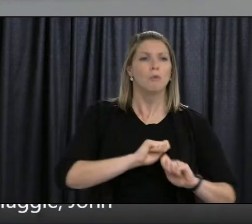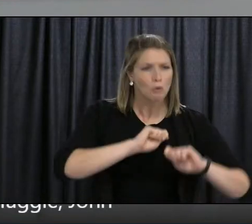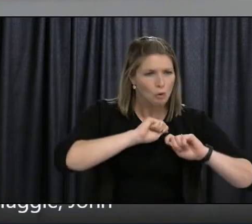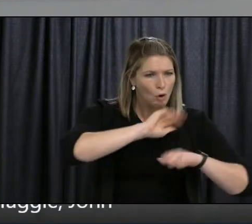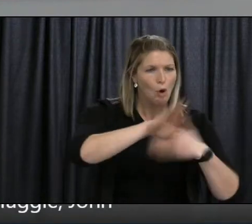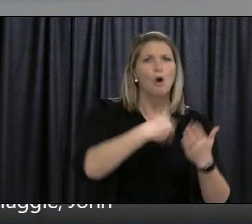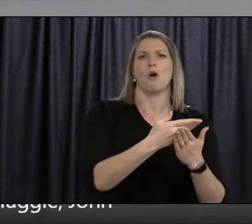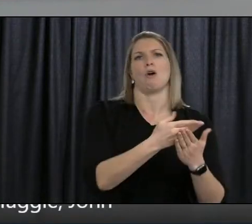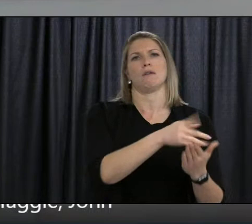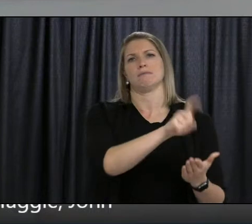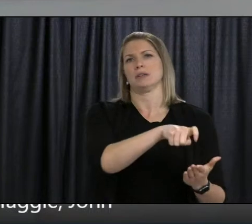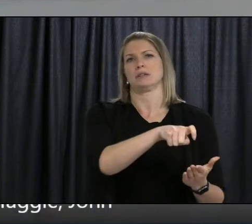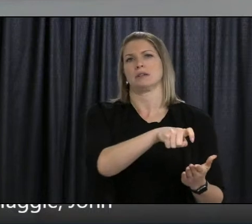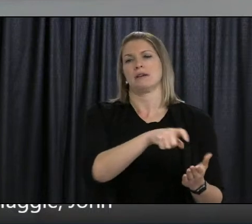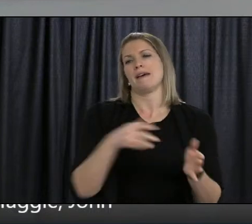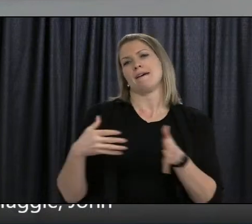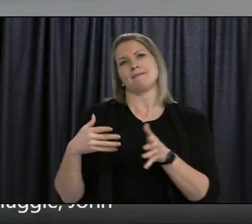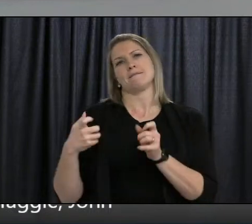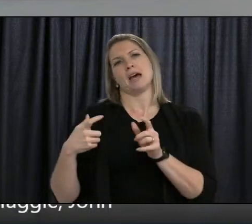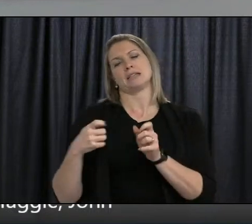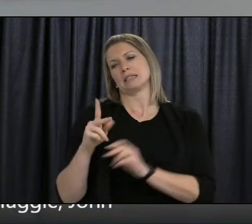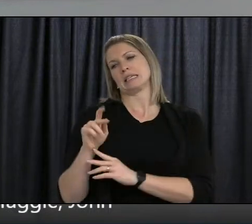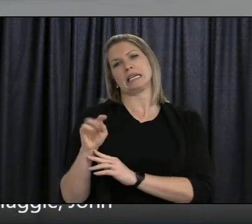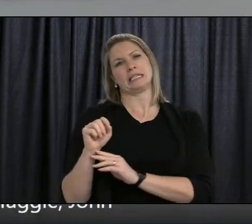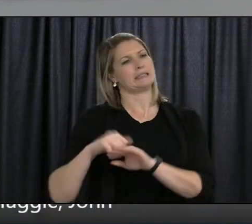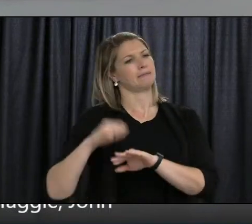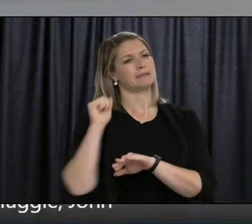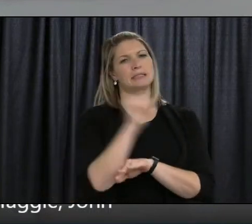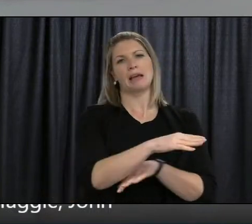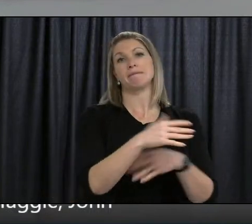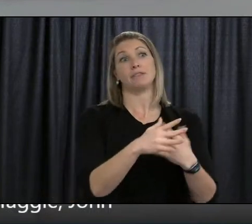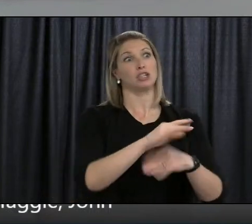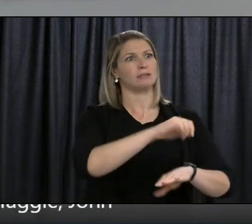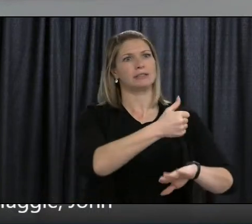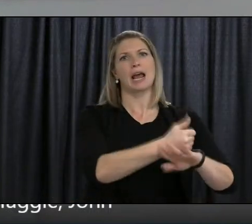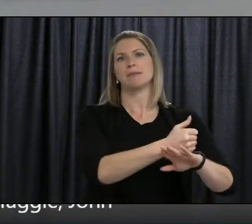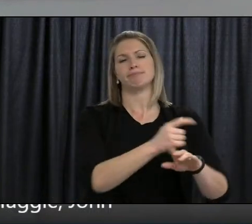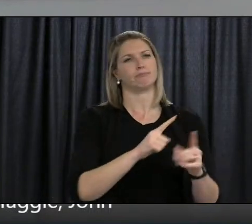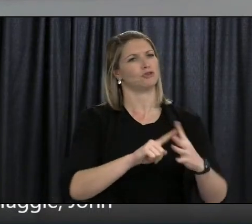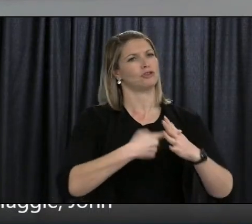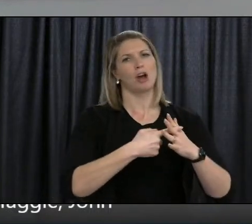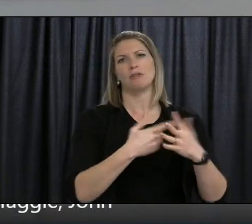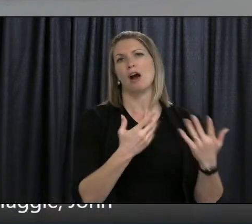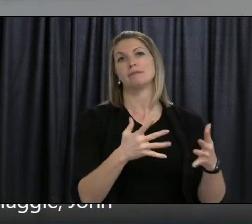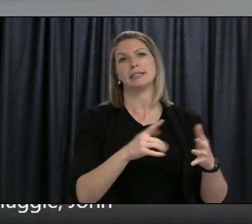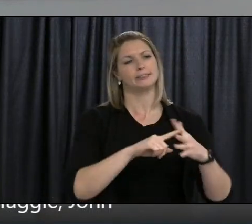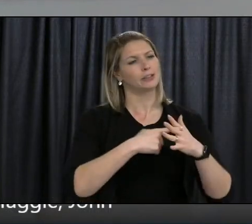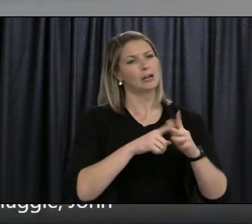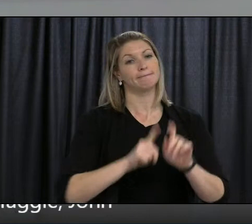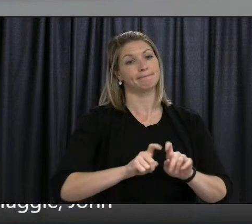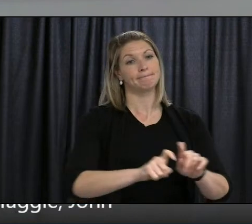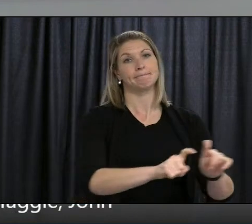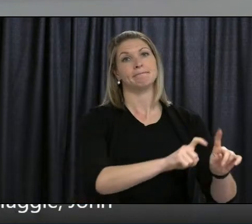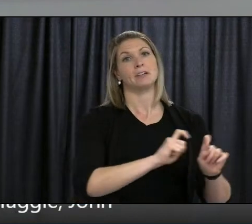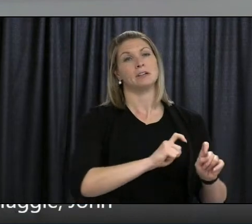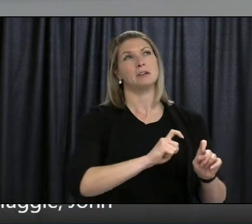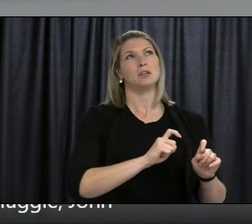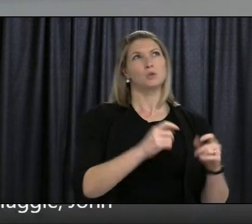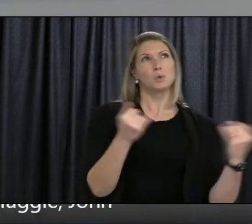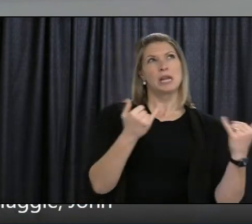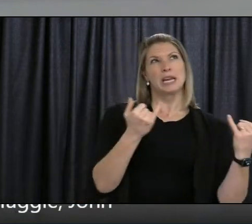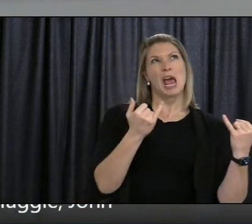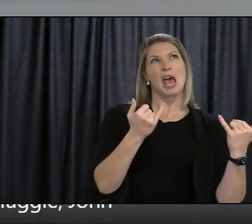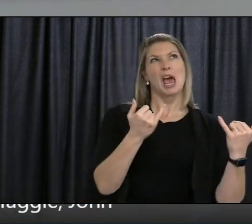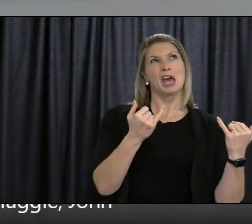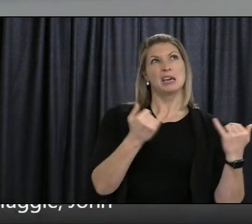rapid PCR equipment is down there, is functioning, and results there will take about